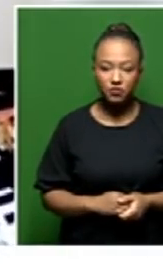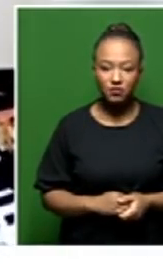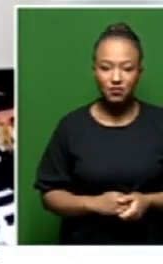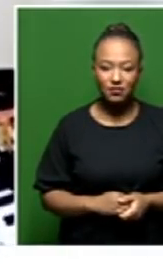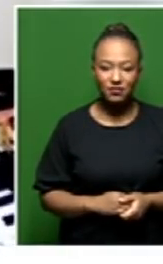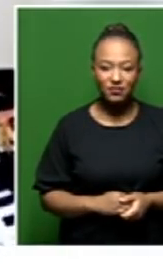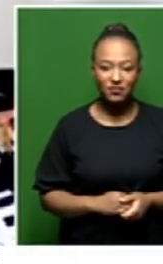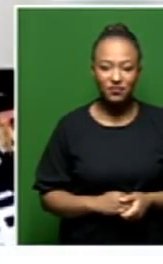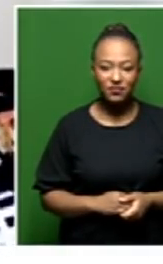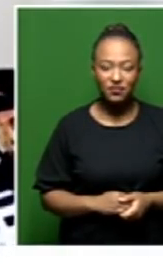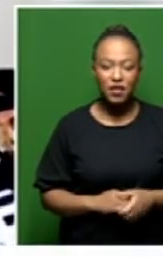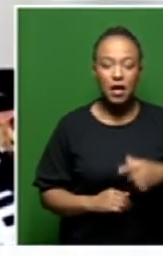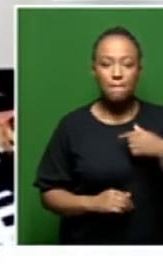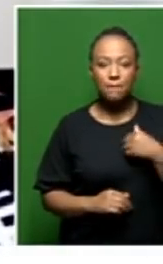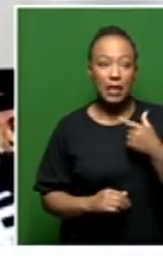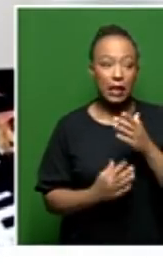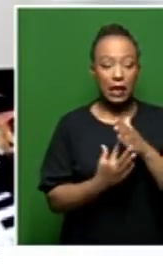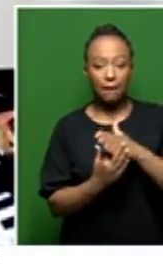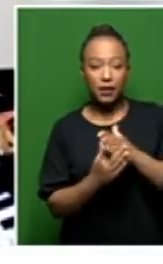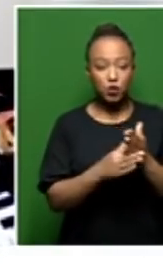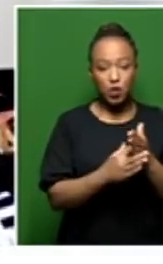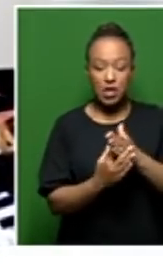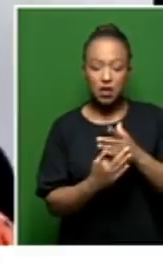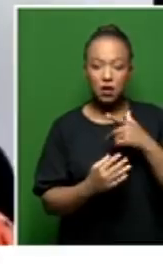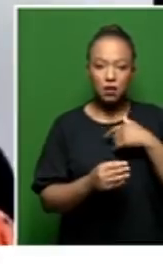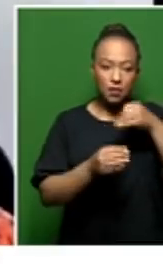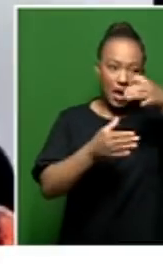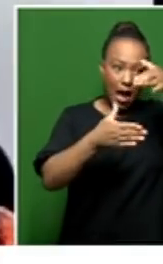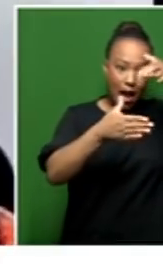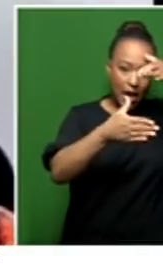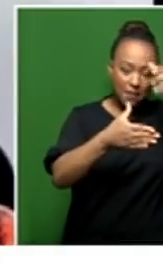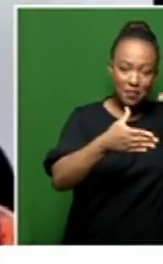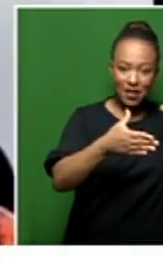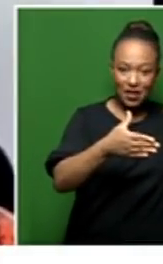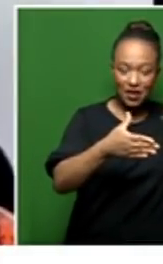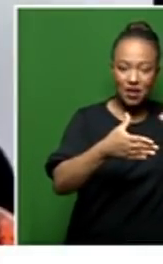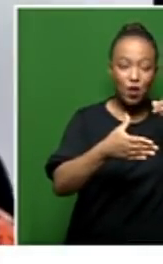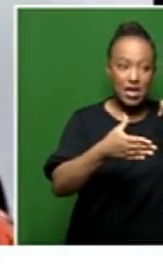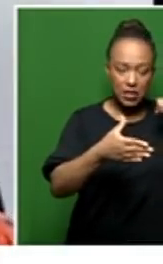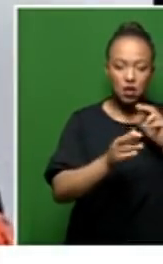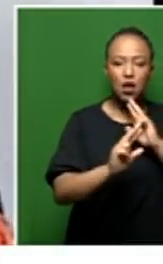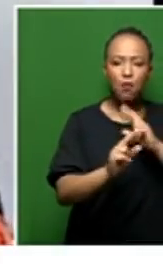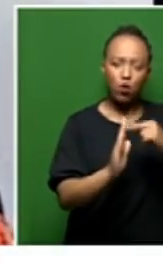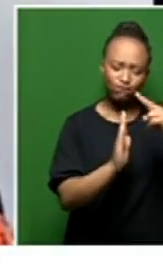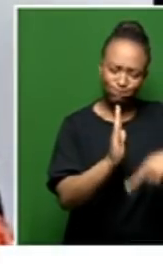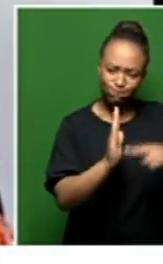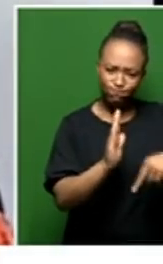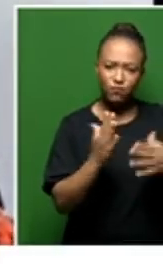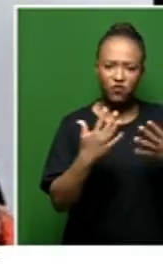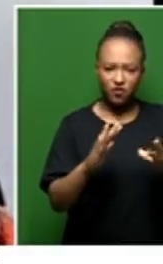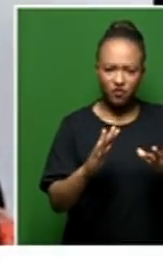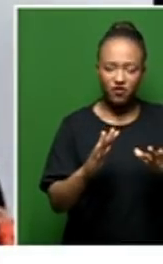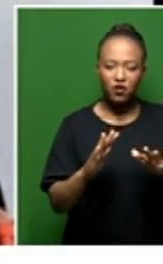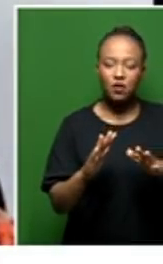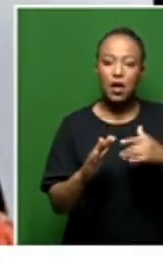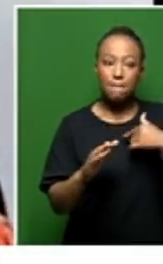I'm really caught between two worlds. The fact that I'm an academic and I did read the report last night, and